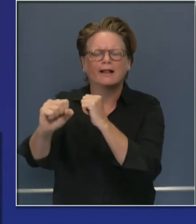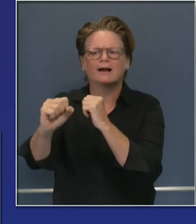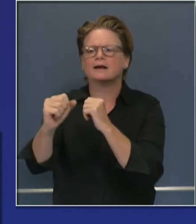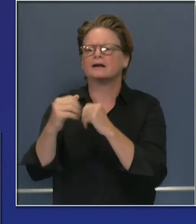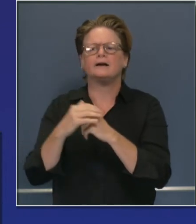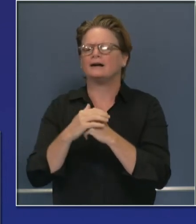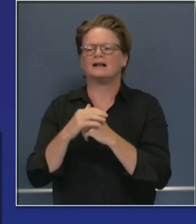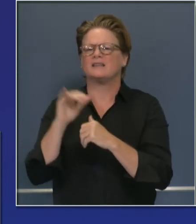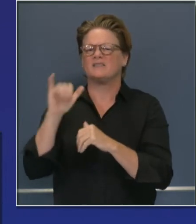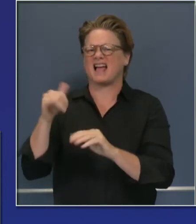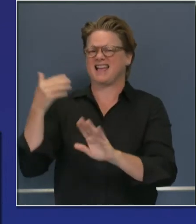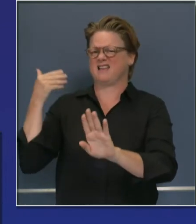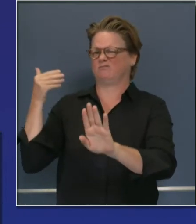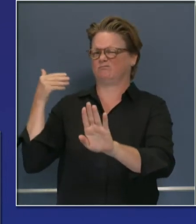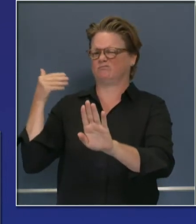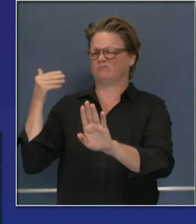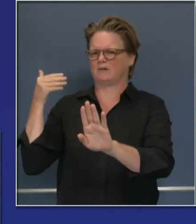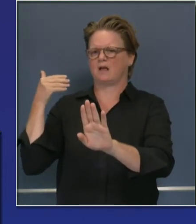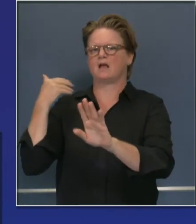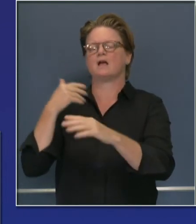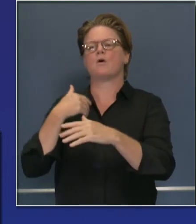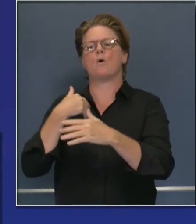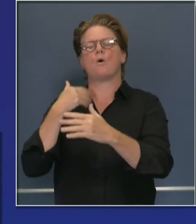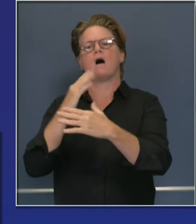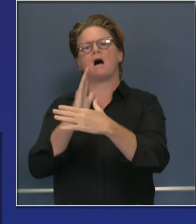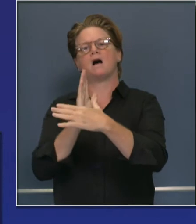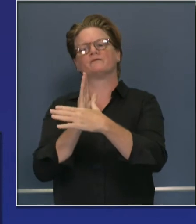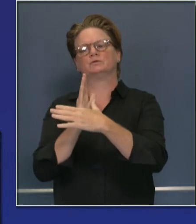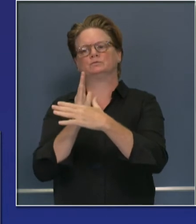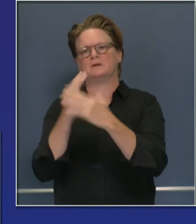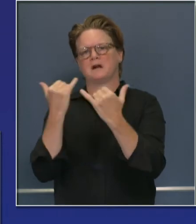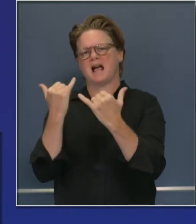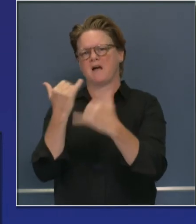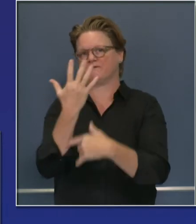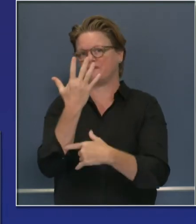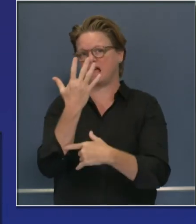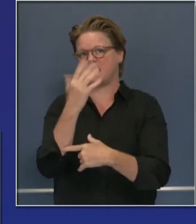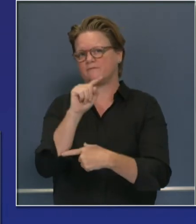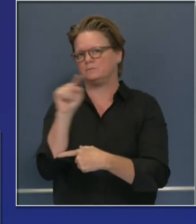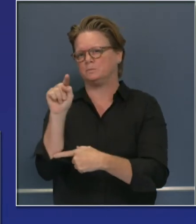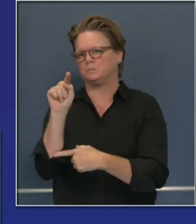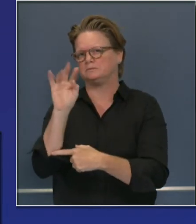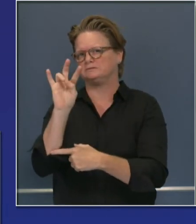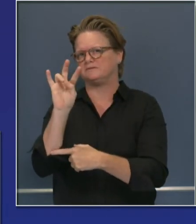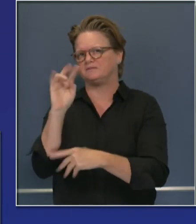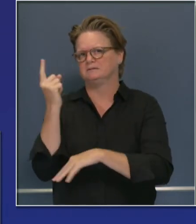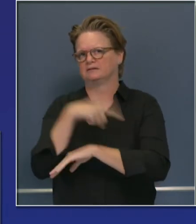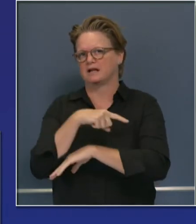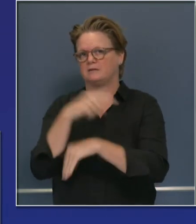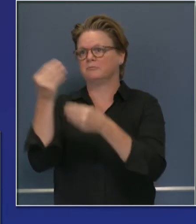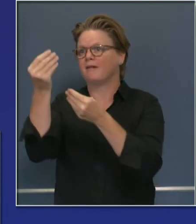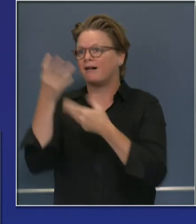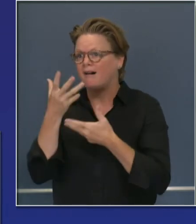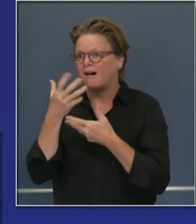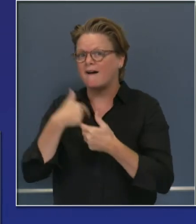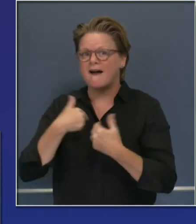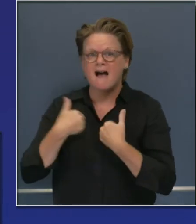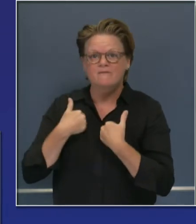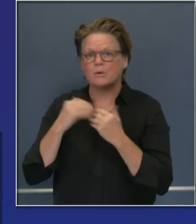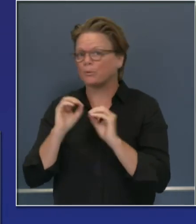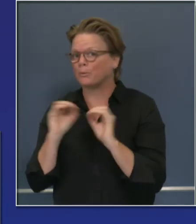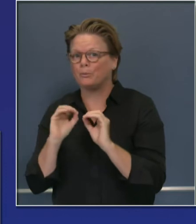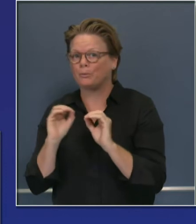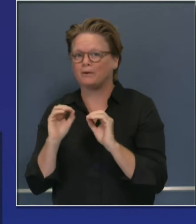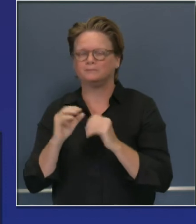currently averaging, current average is anywhere from 5 up to 7 day turnaround on the test. Each and every day is a